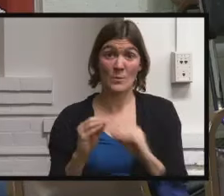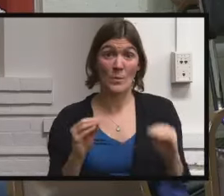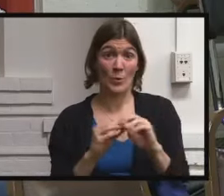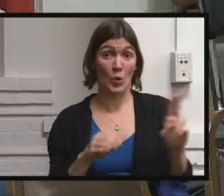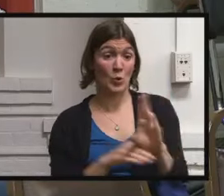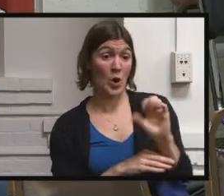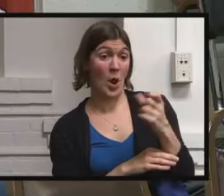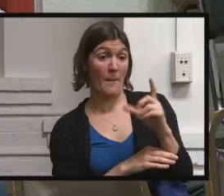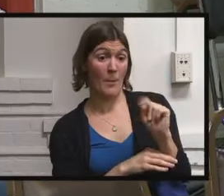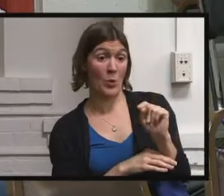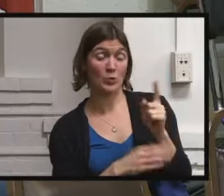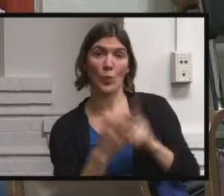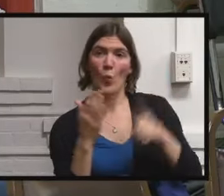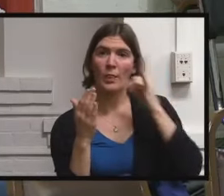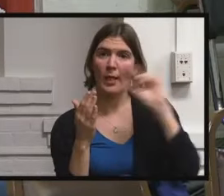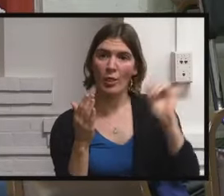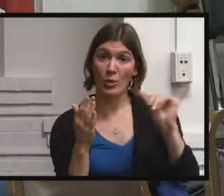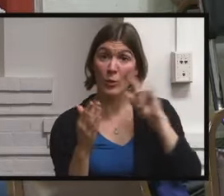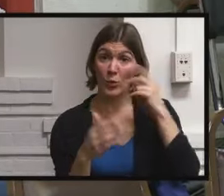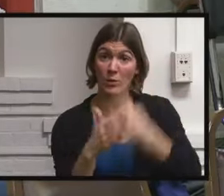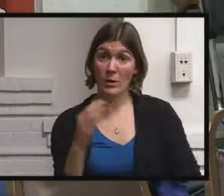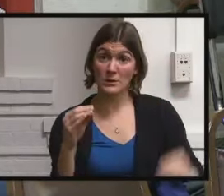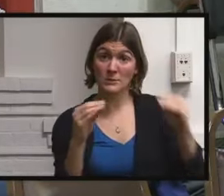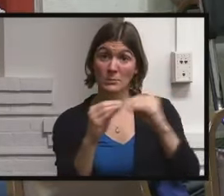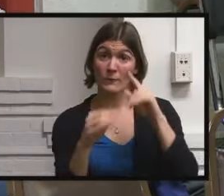start composting. So.